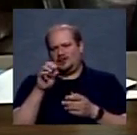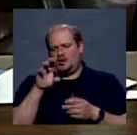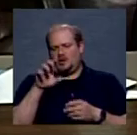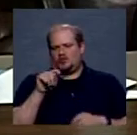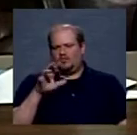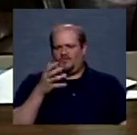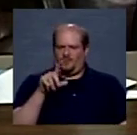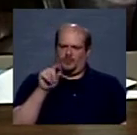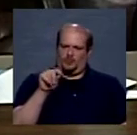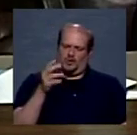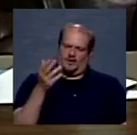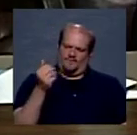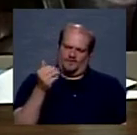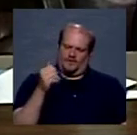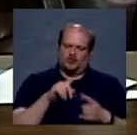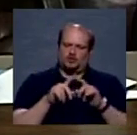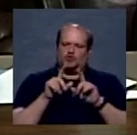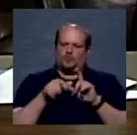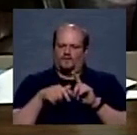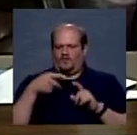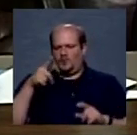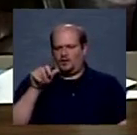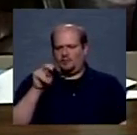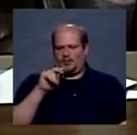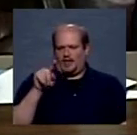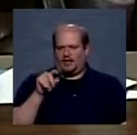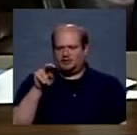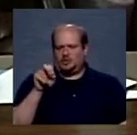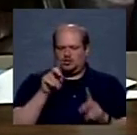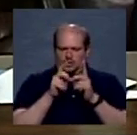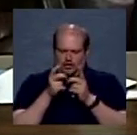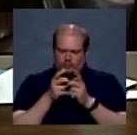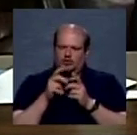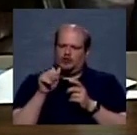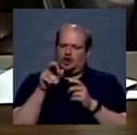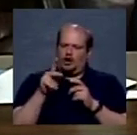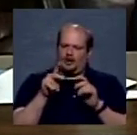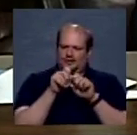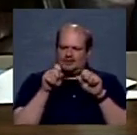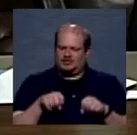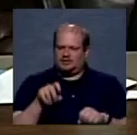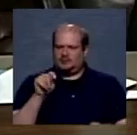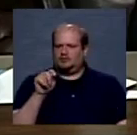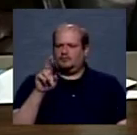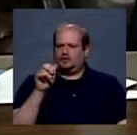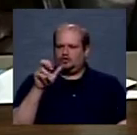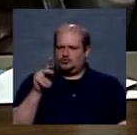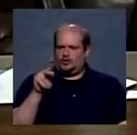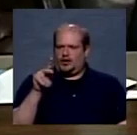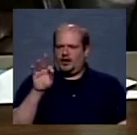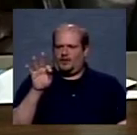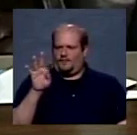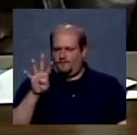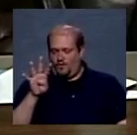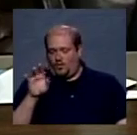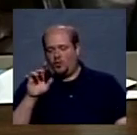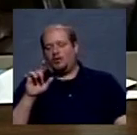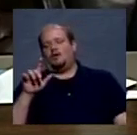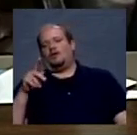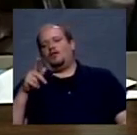5th, 2015, and to revoke a planned zoning district titled Arkansas Systems Track 4 Long Form PCD, located